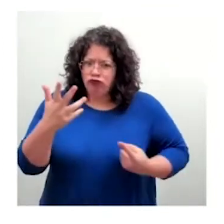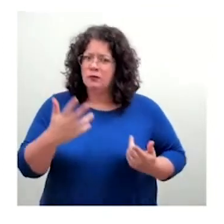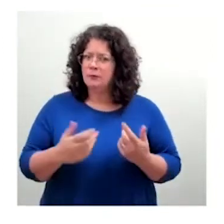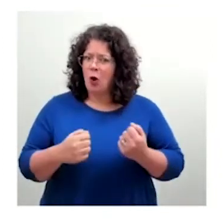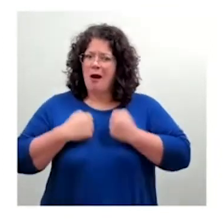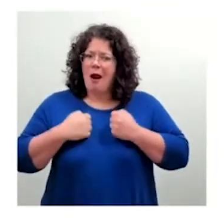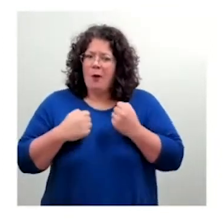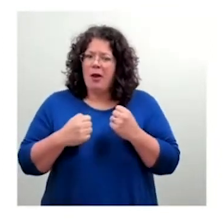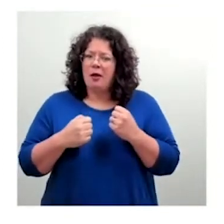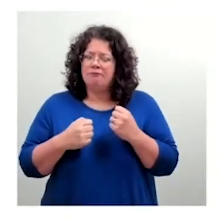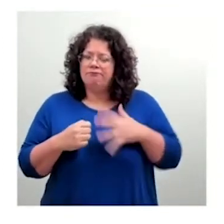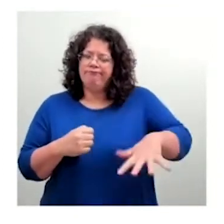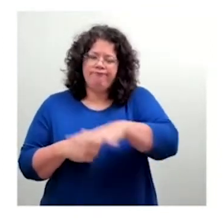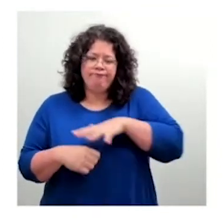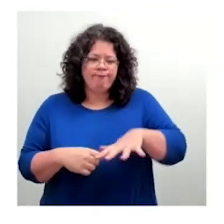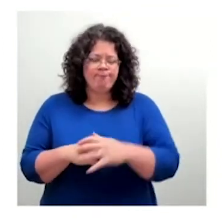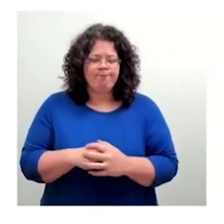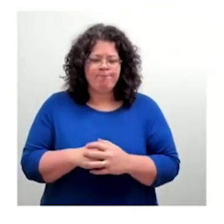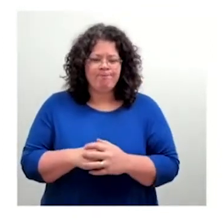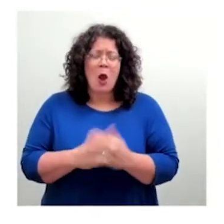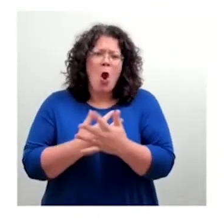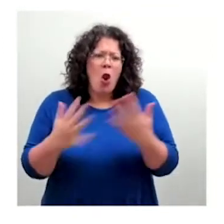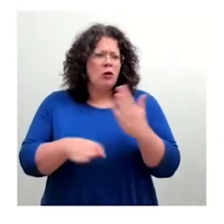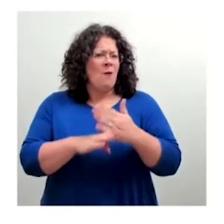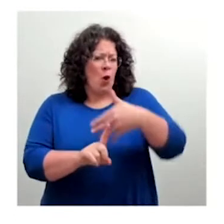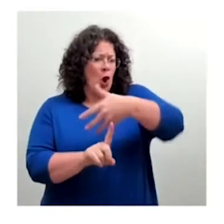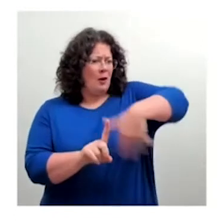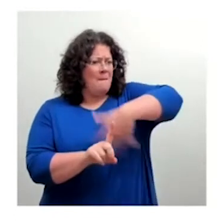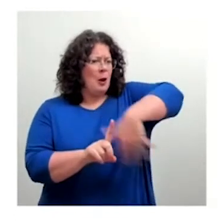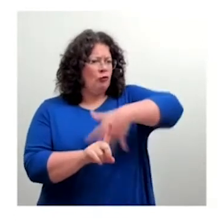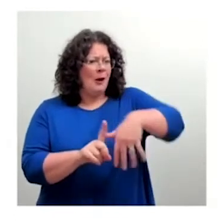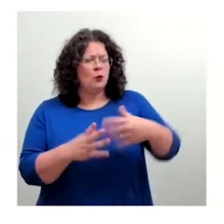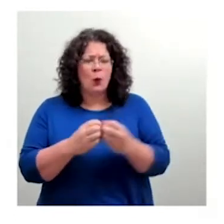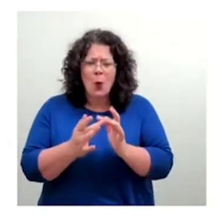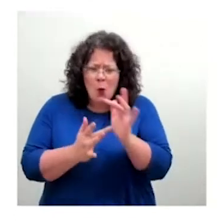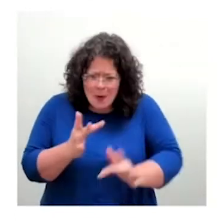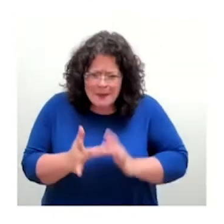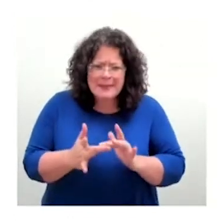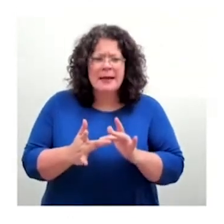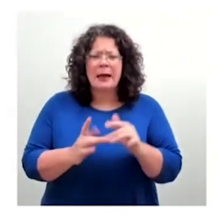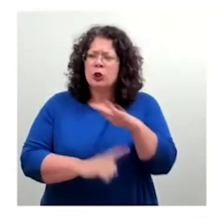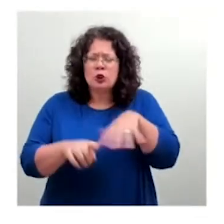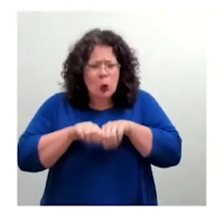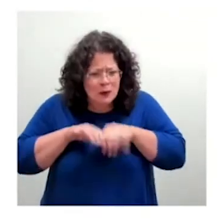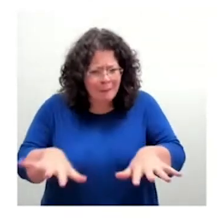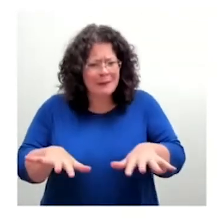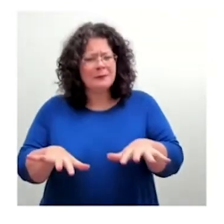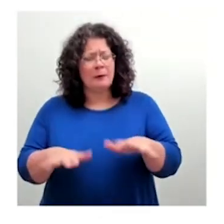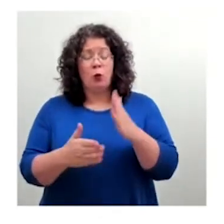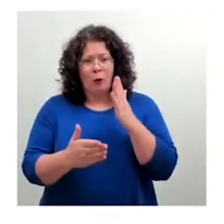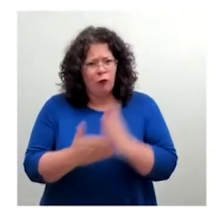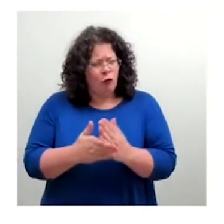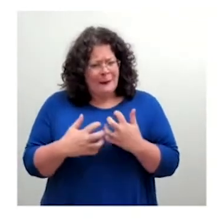And we immediately made sure that all of our communications were accessible for people with disability, with sign language